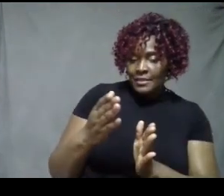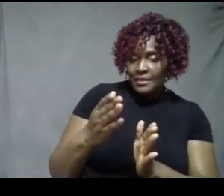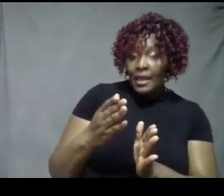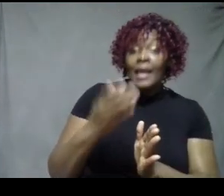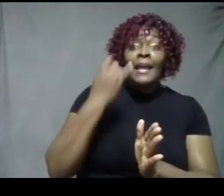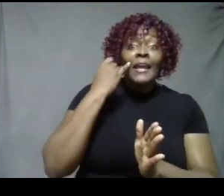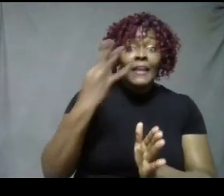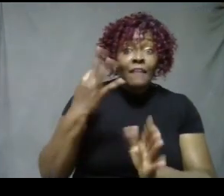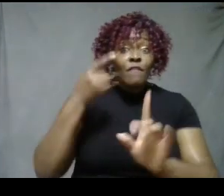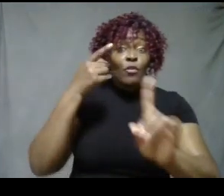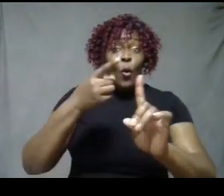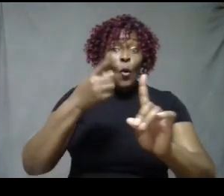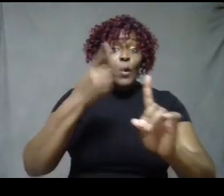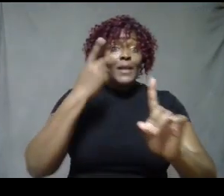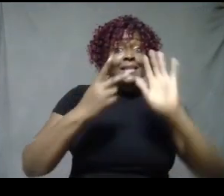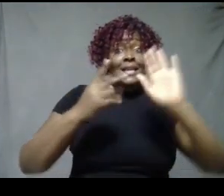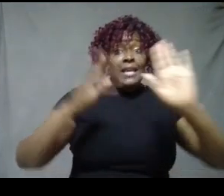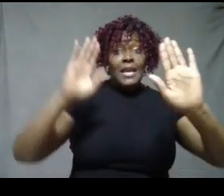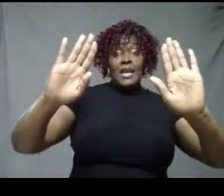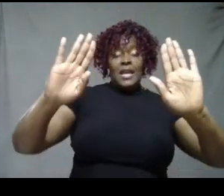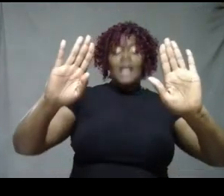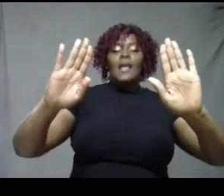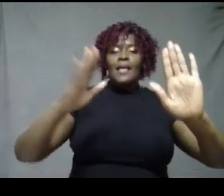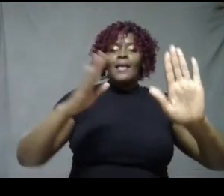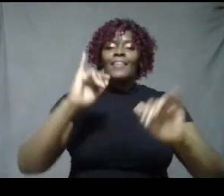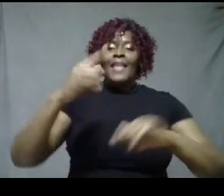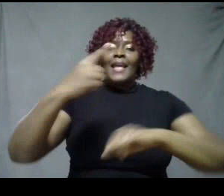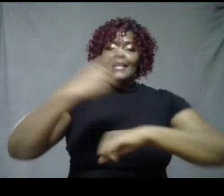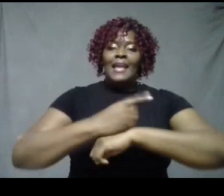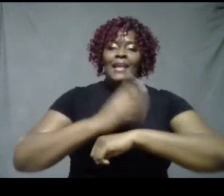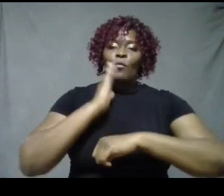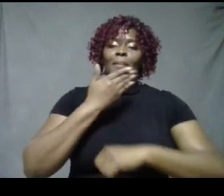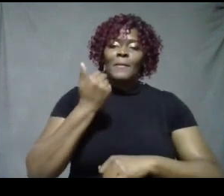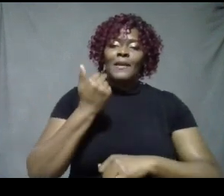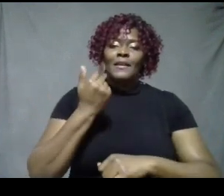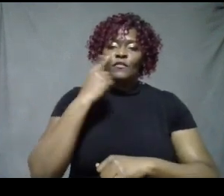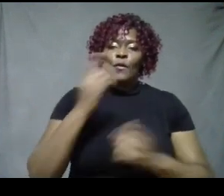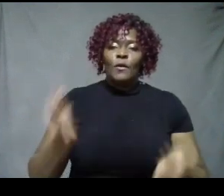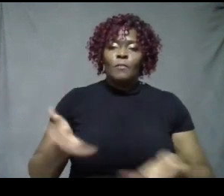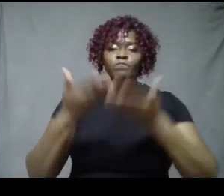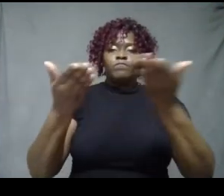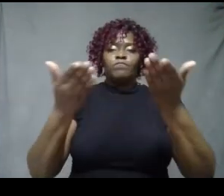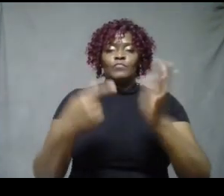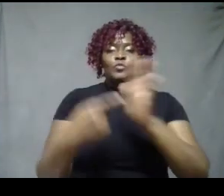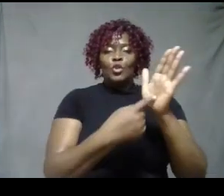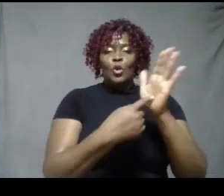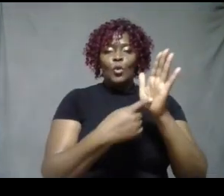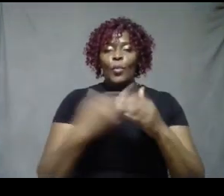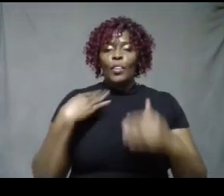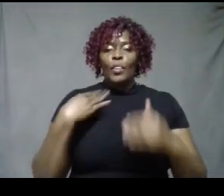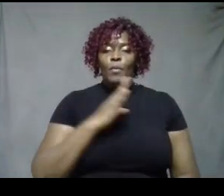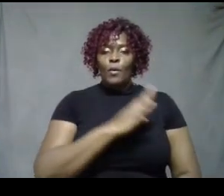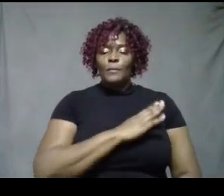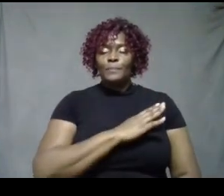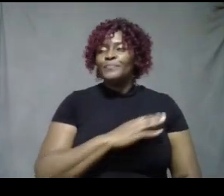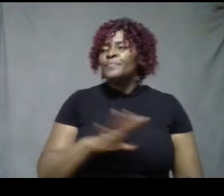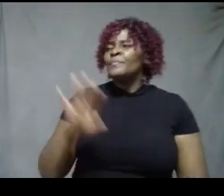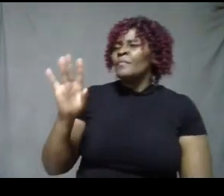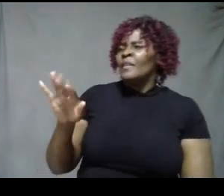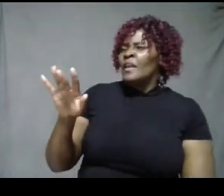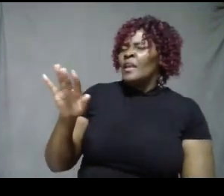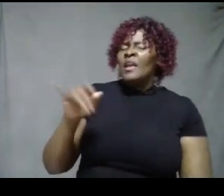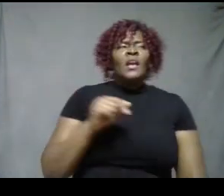together, the dates that I outlined would be the quickest way to get it in front of the board. Okay, great. If we want to have any discussion, just to make sure that we're following